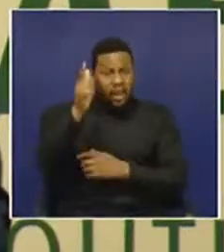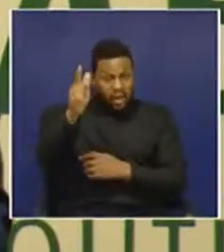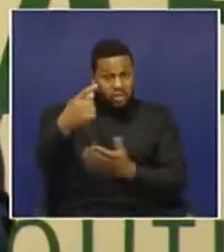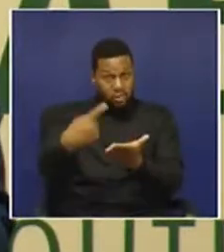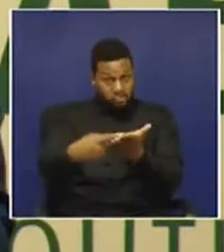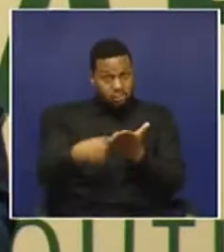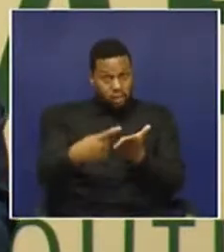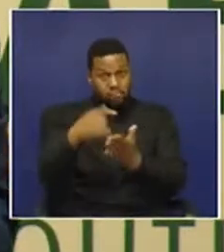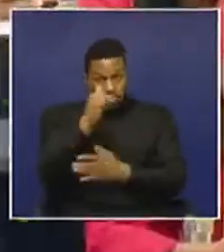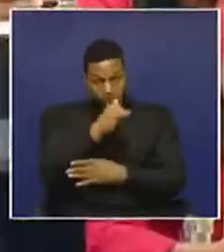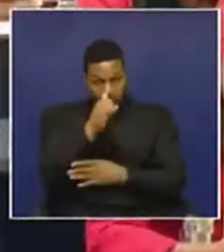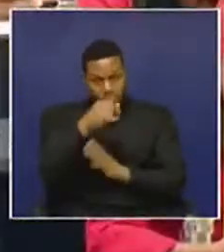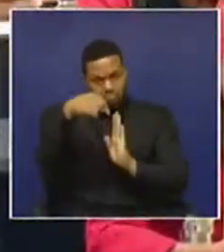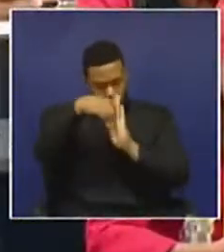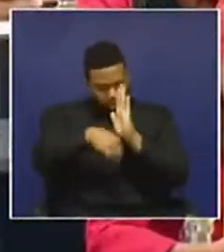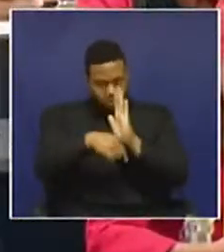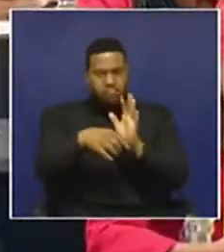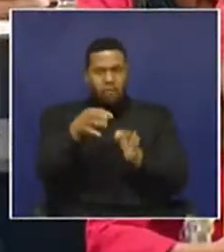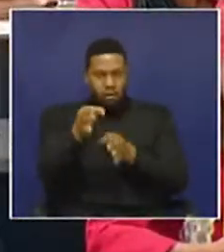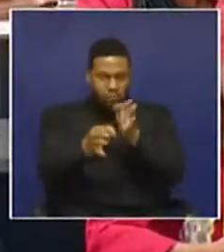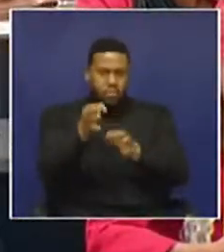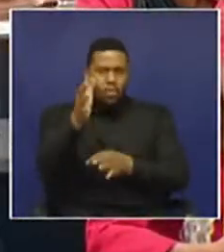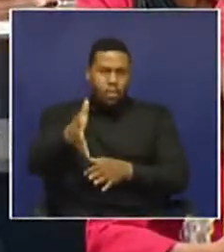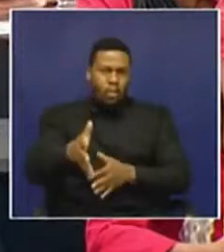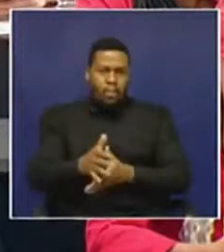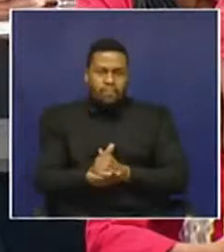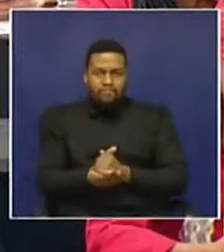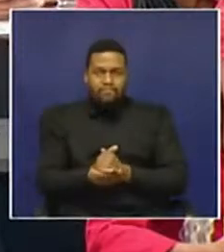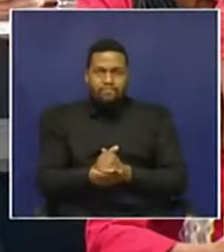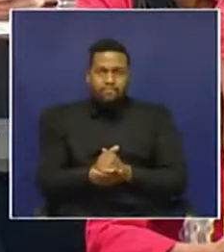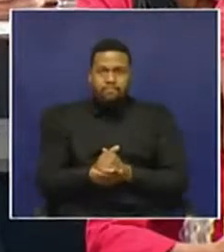security. On the financial